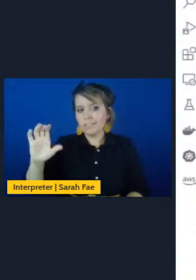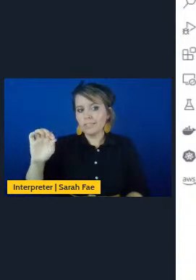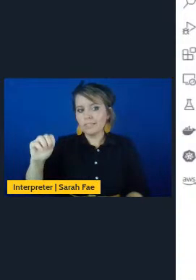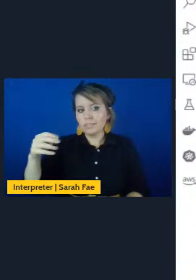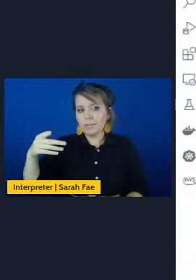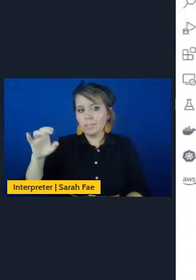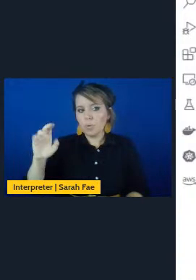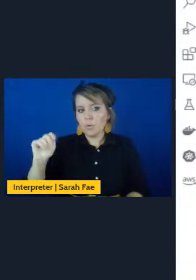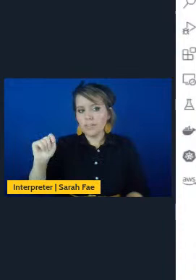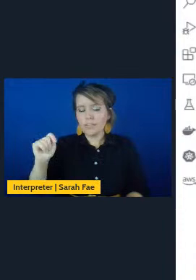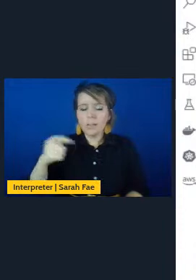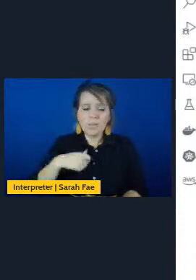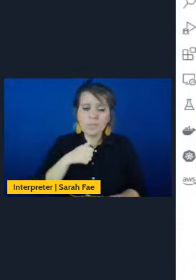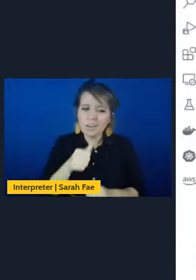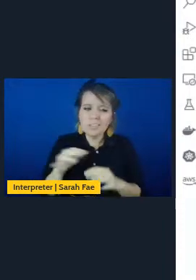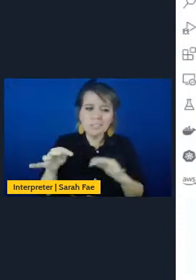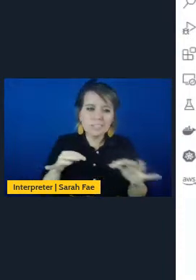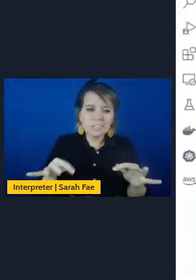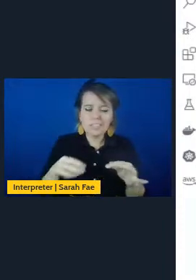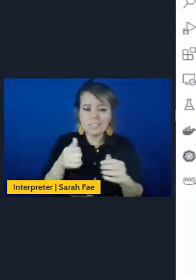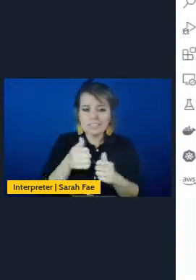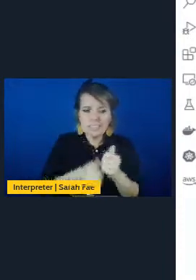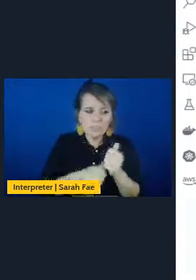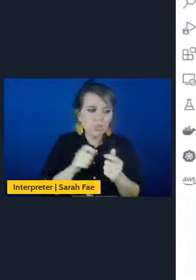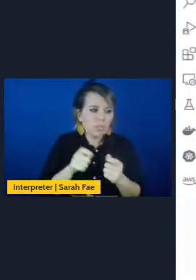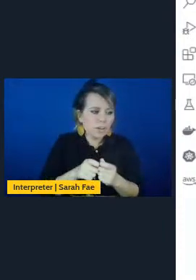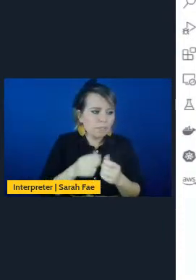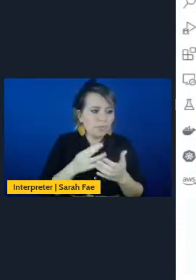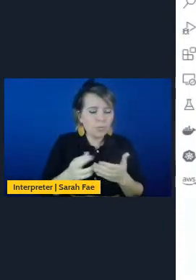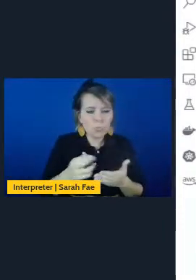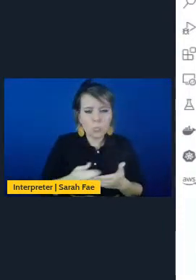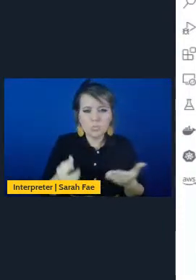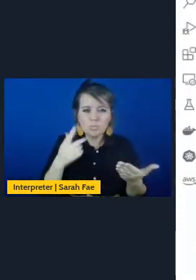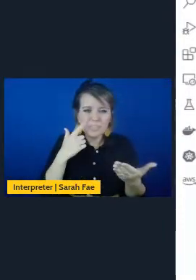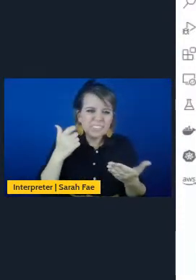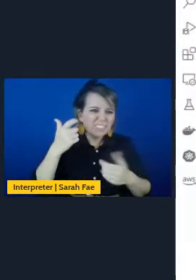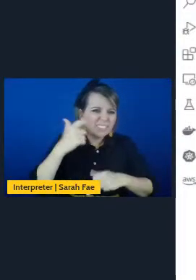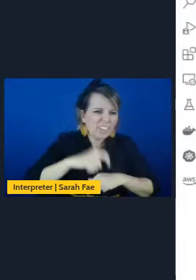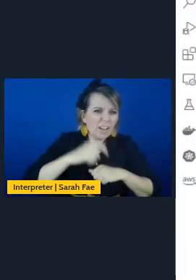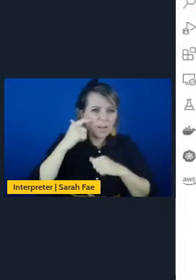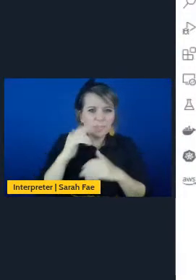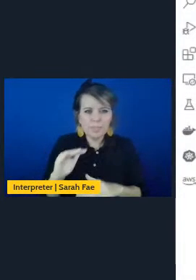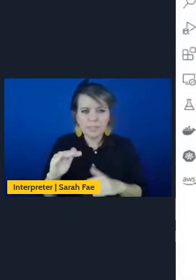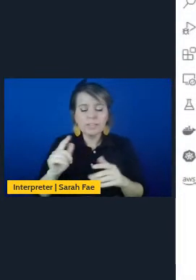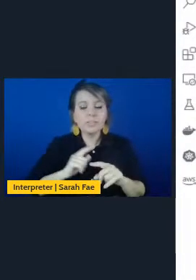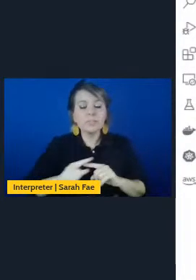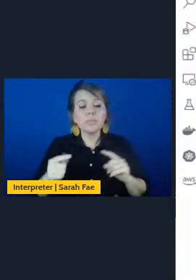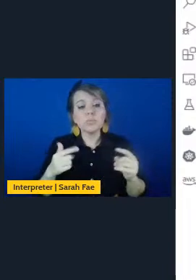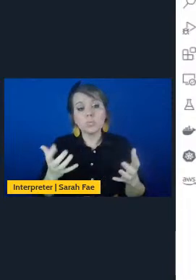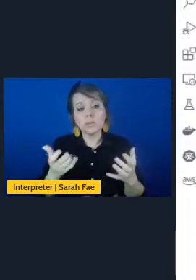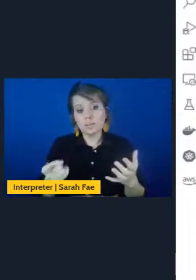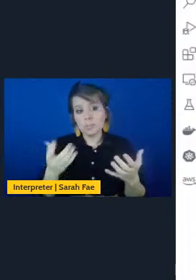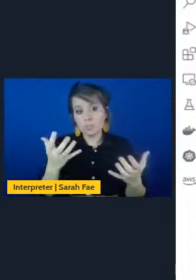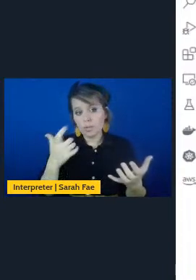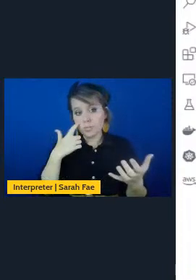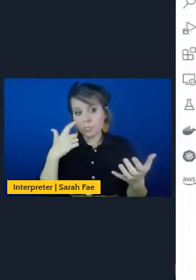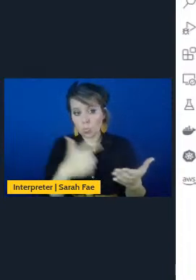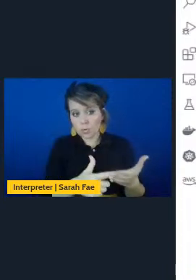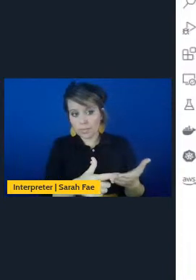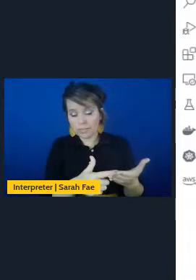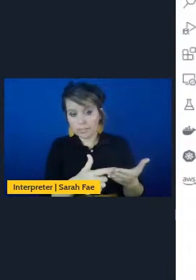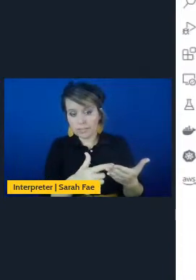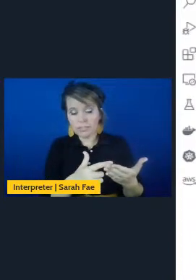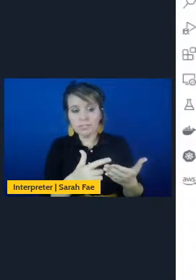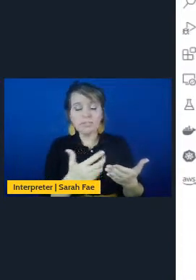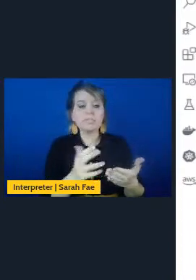to explain each and every resource in the interest of time, but what I want to draw your attention towards is the